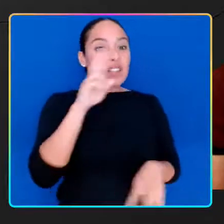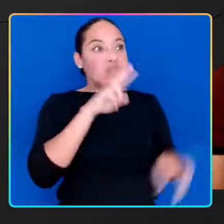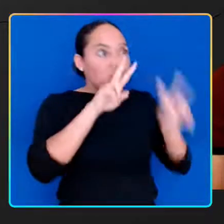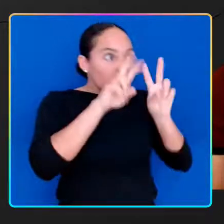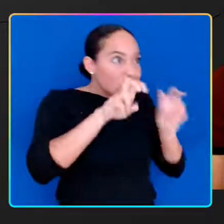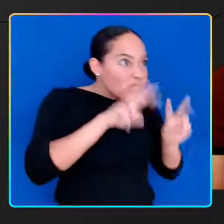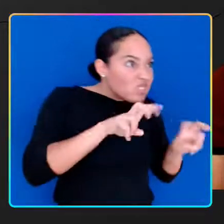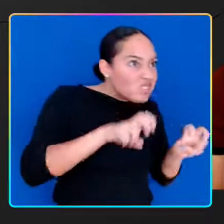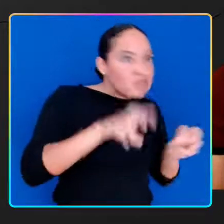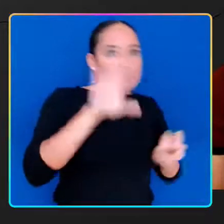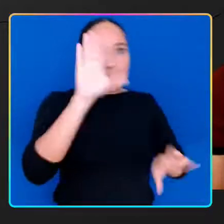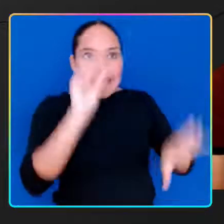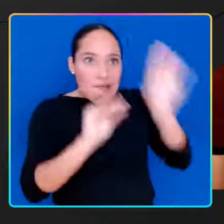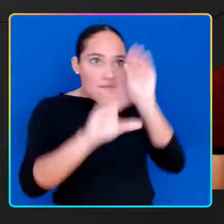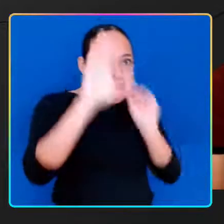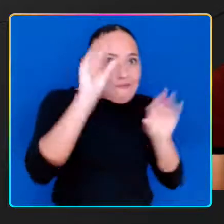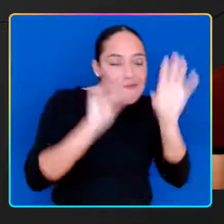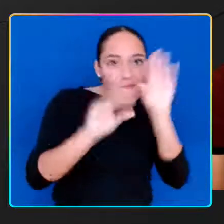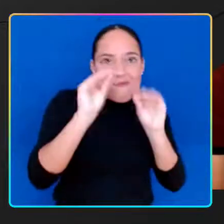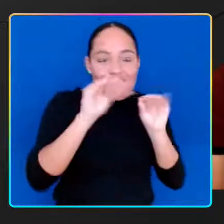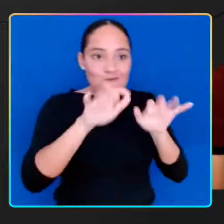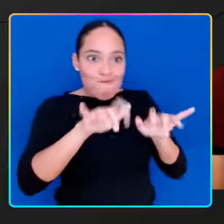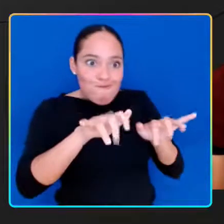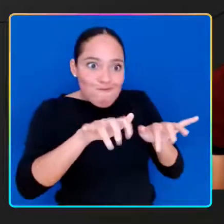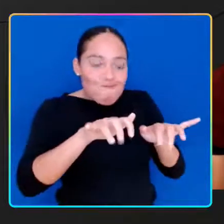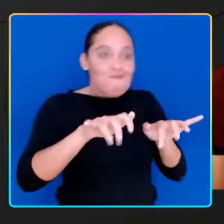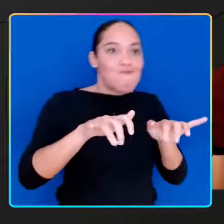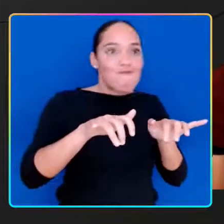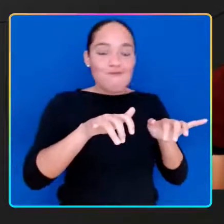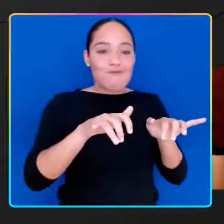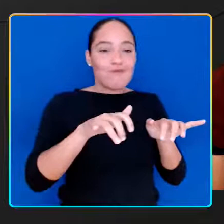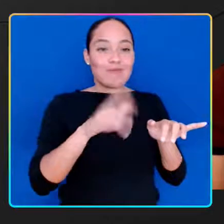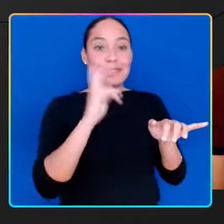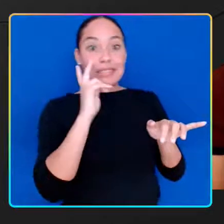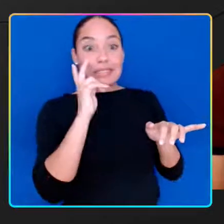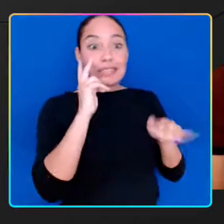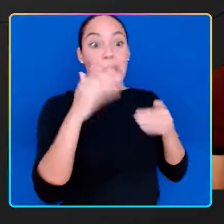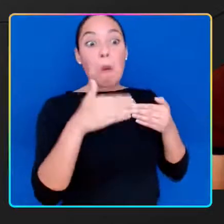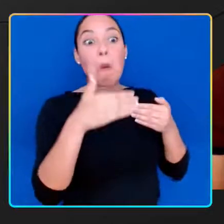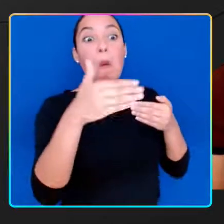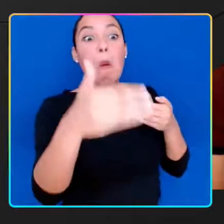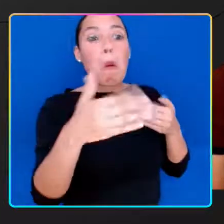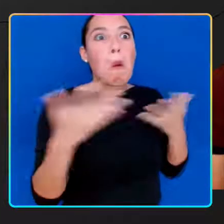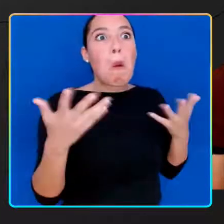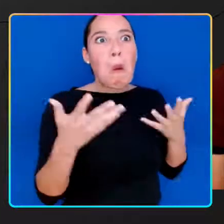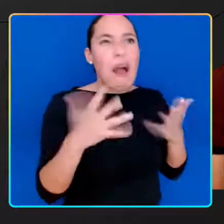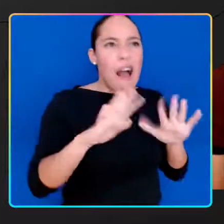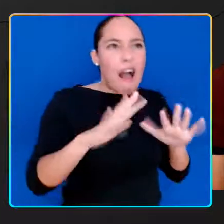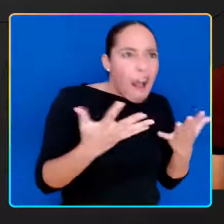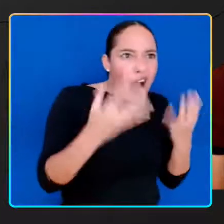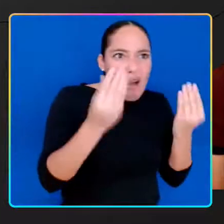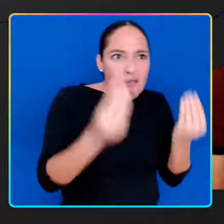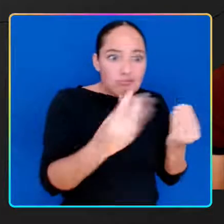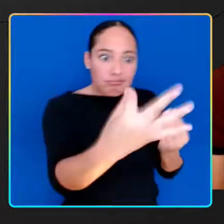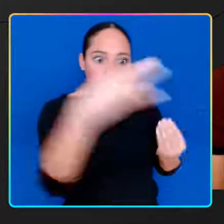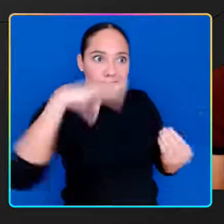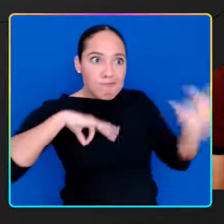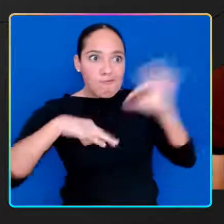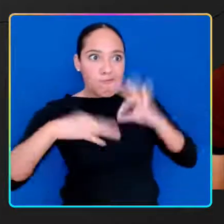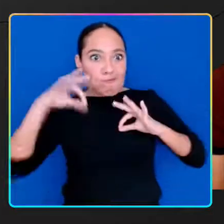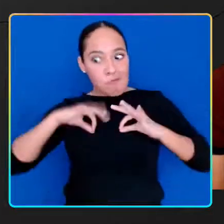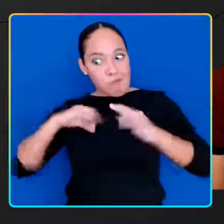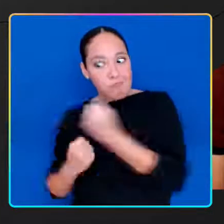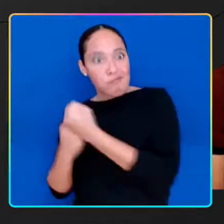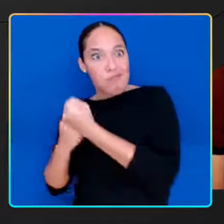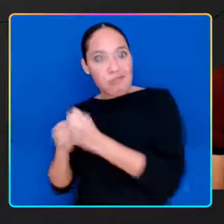technologies and thinking how we can use them to grow our business. That's amazing. I was going to say,